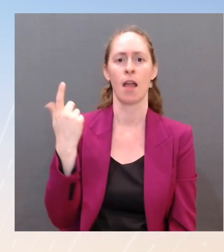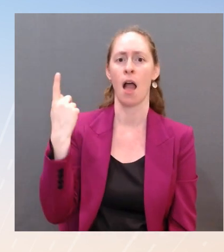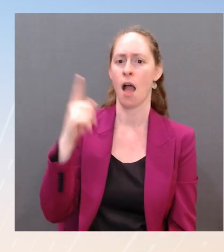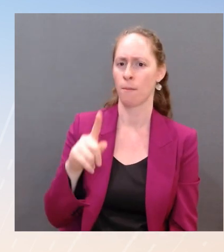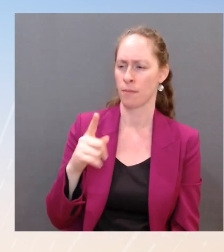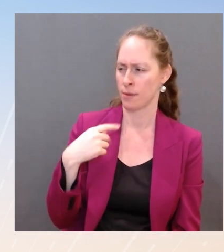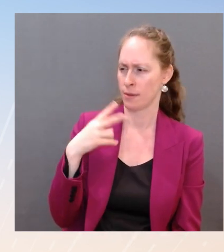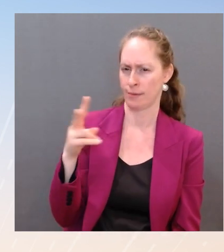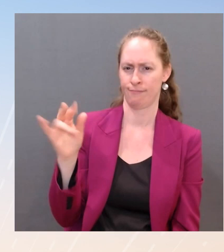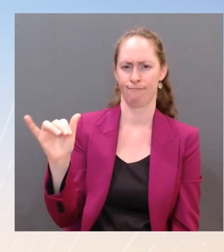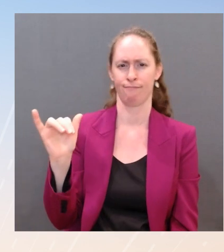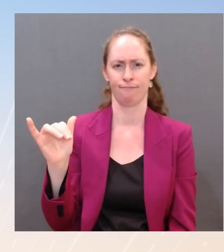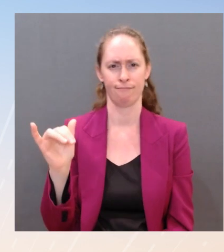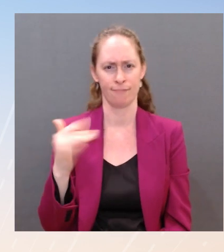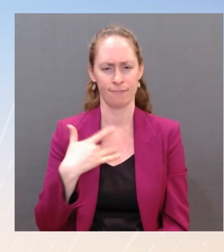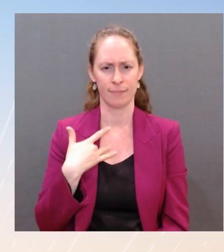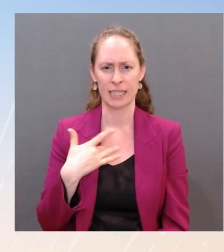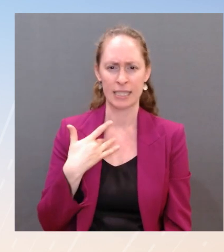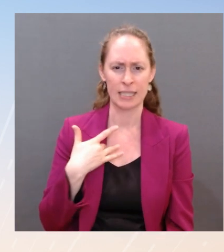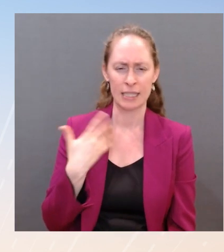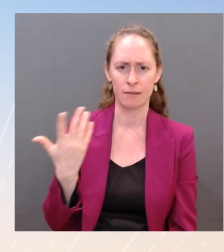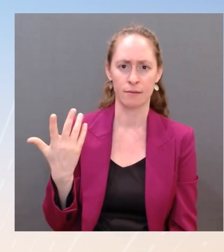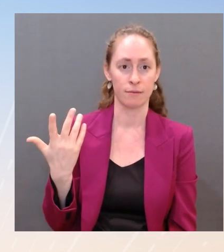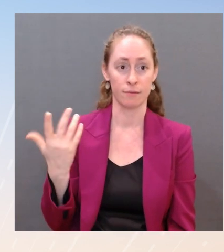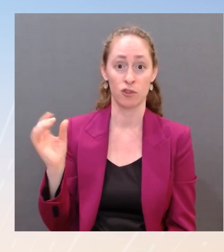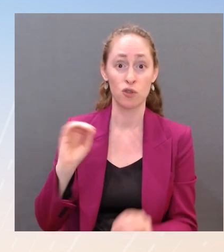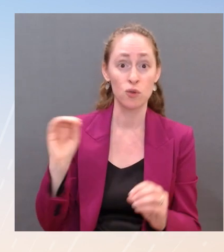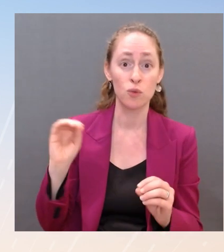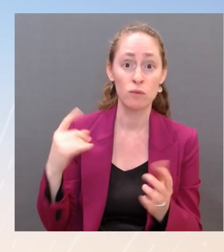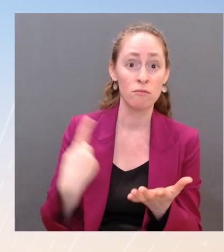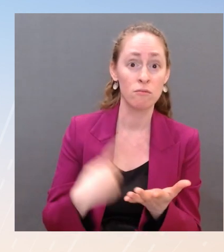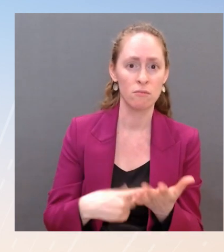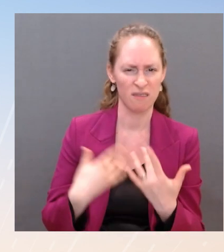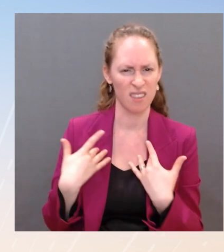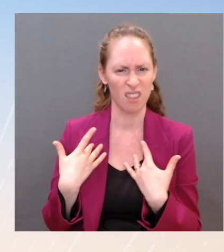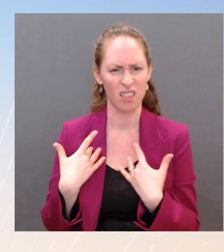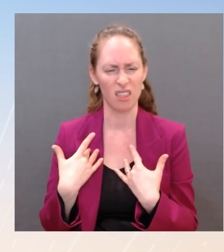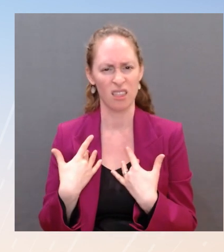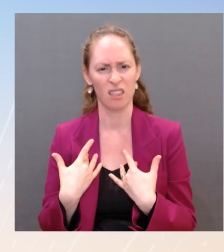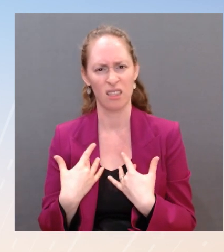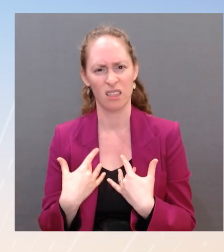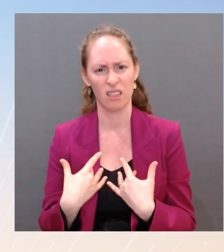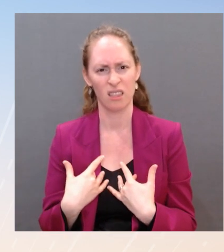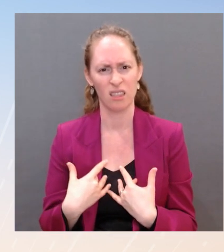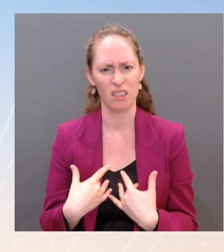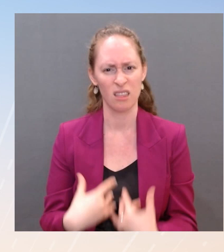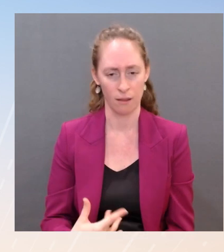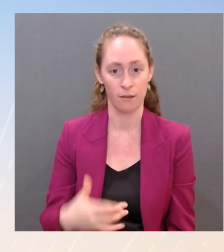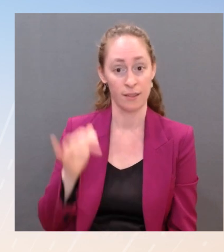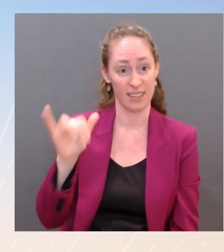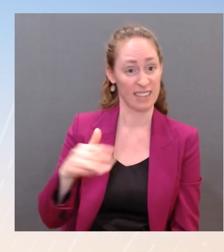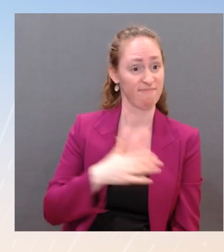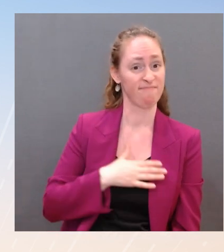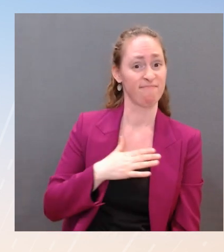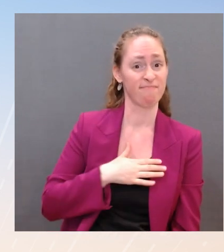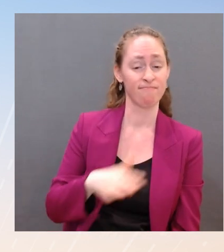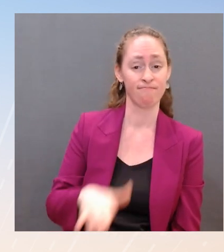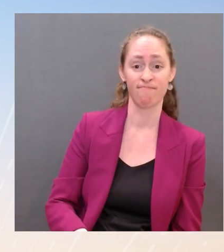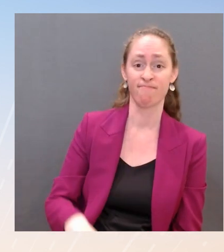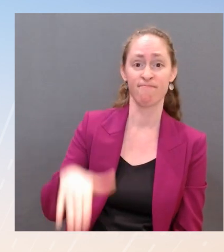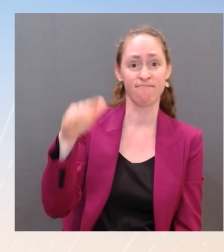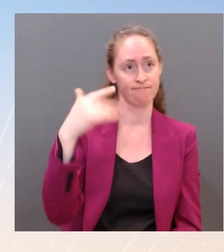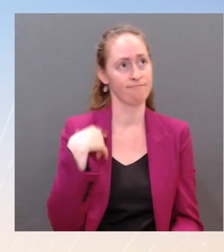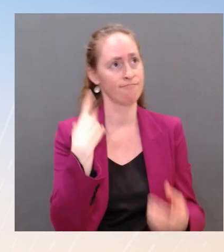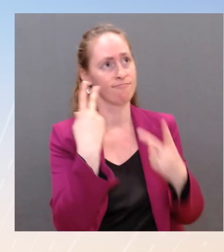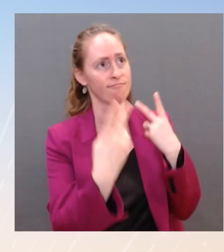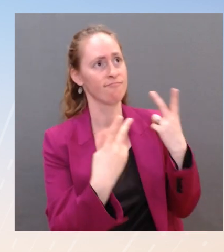against everything that I was raised with, right? Pushing against that statement of what happens in the house stays in the house, or what happens in your mind